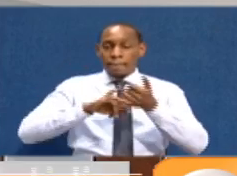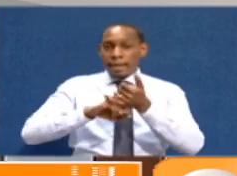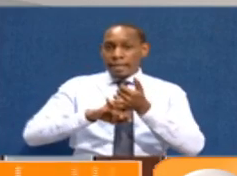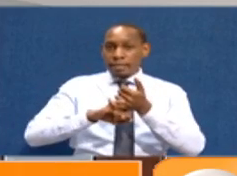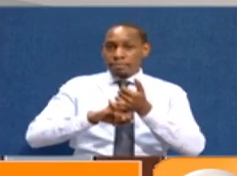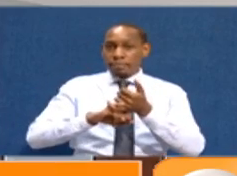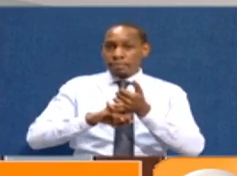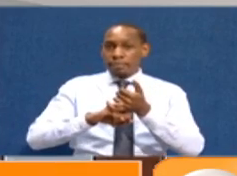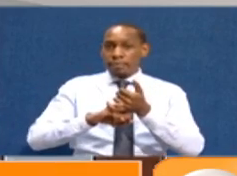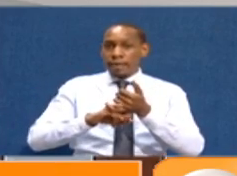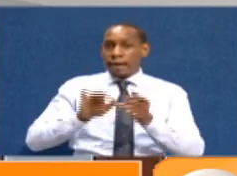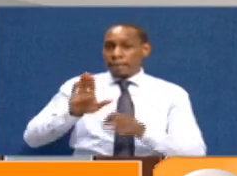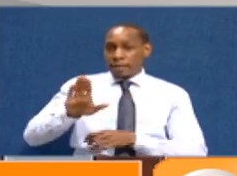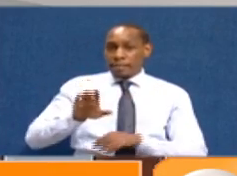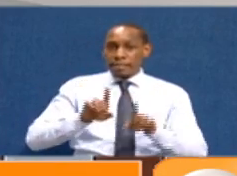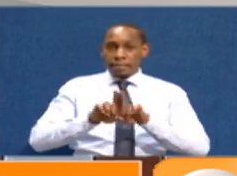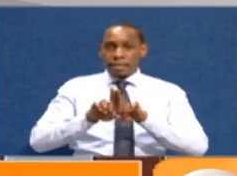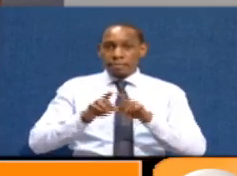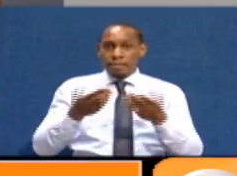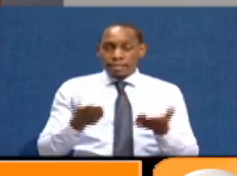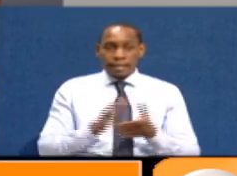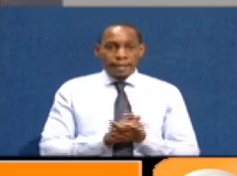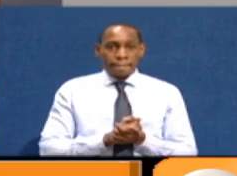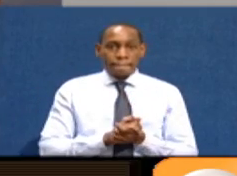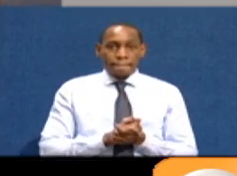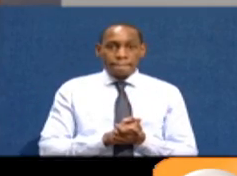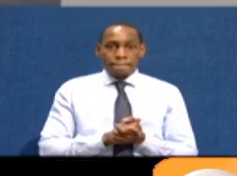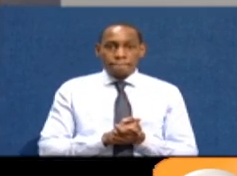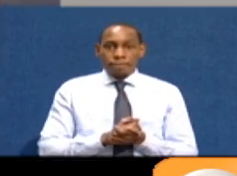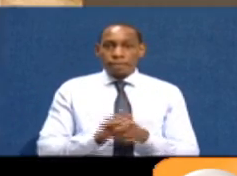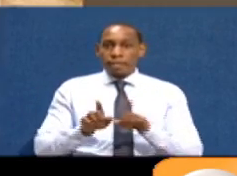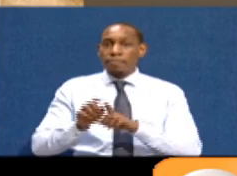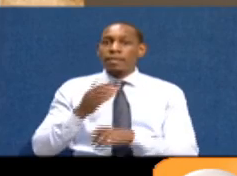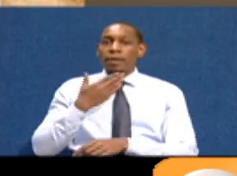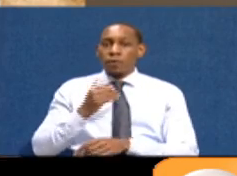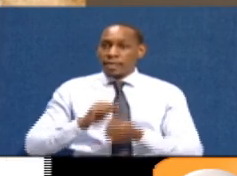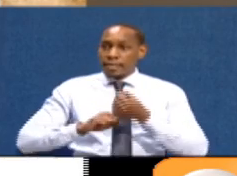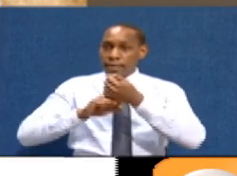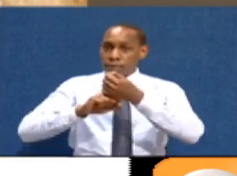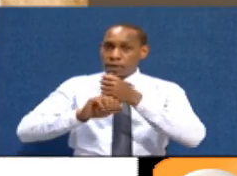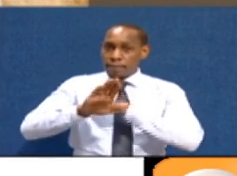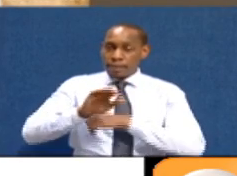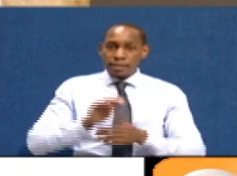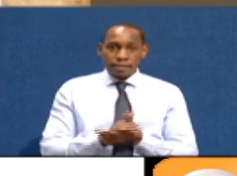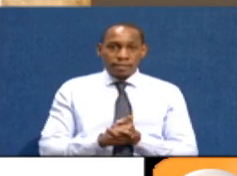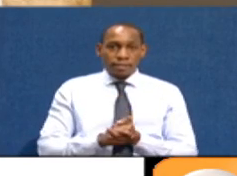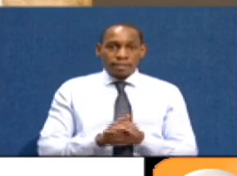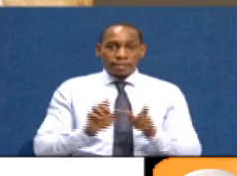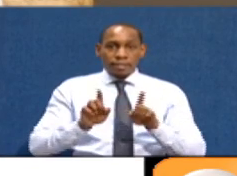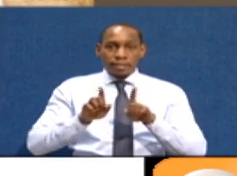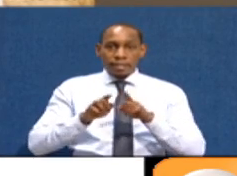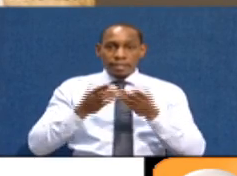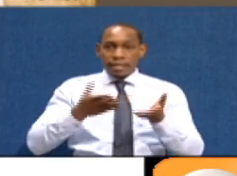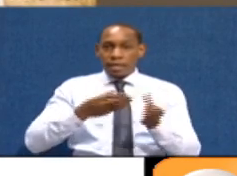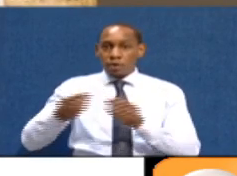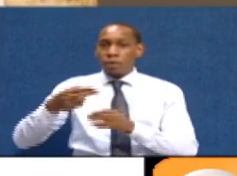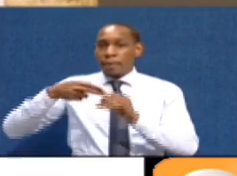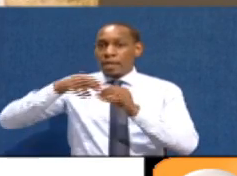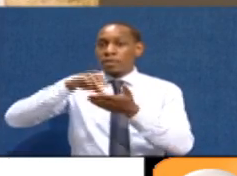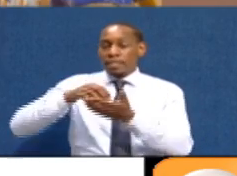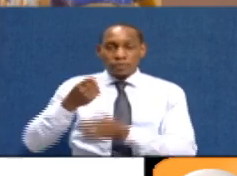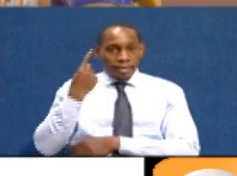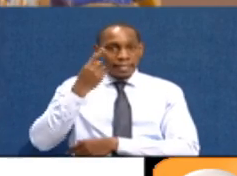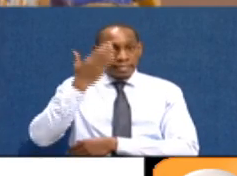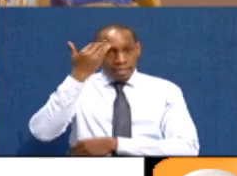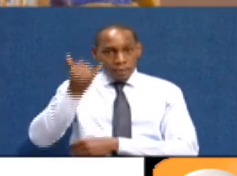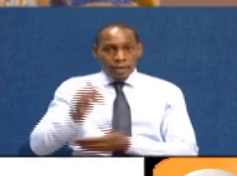David, I'm now a part of him and I want to support him. And now it's just like when we go to a gas station, I understand why